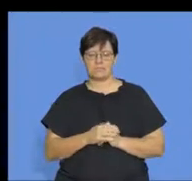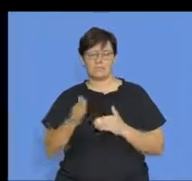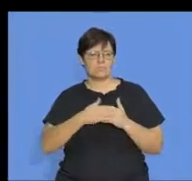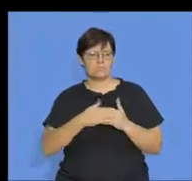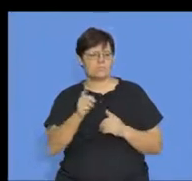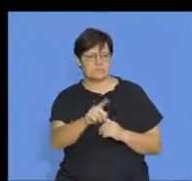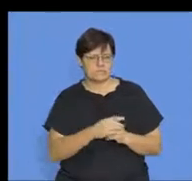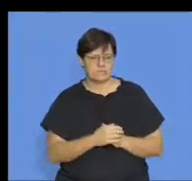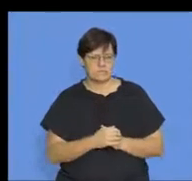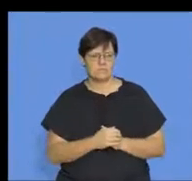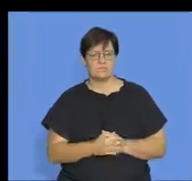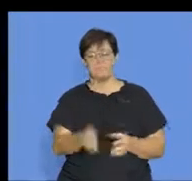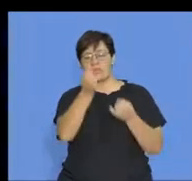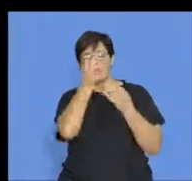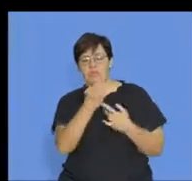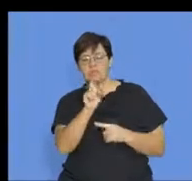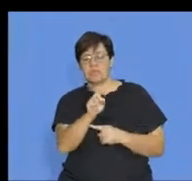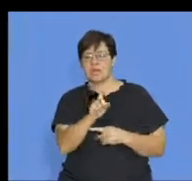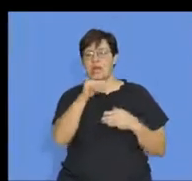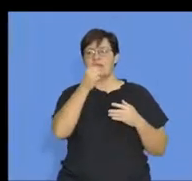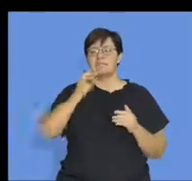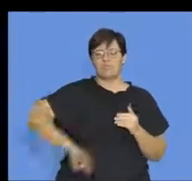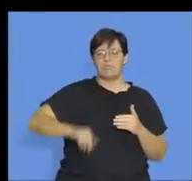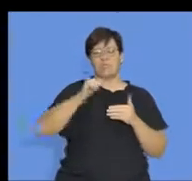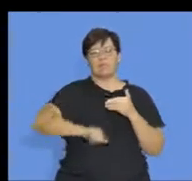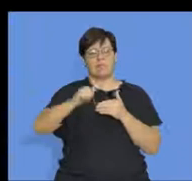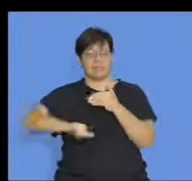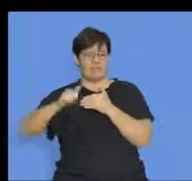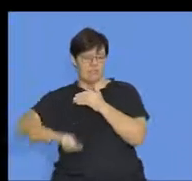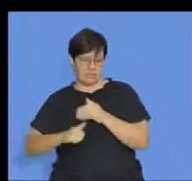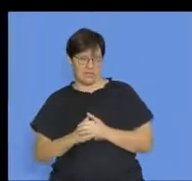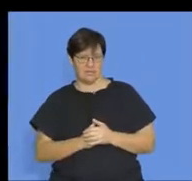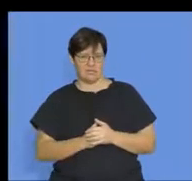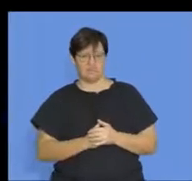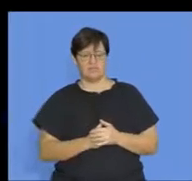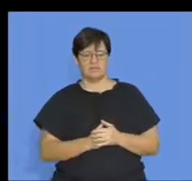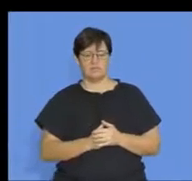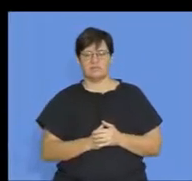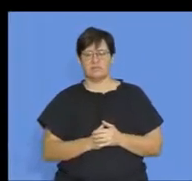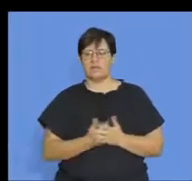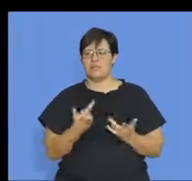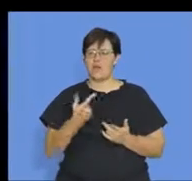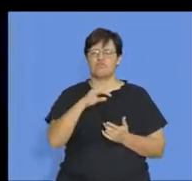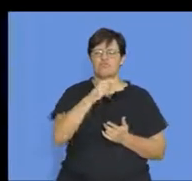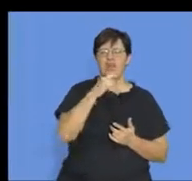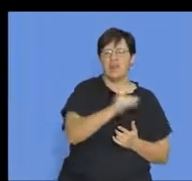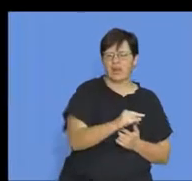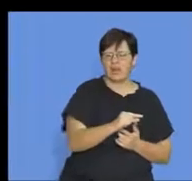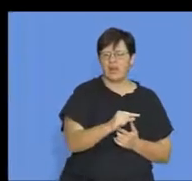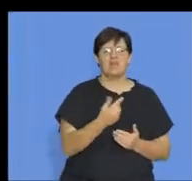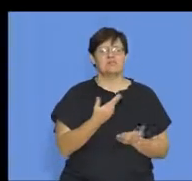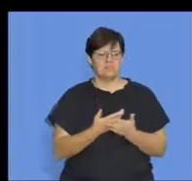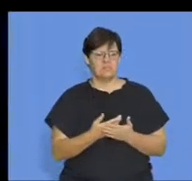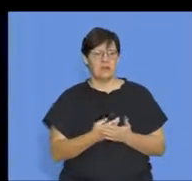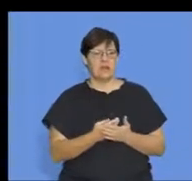to me? Information about their monthly salary, something about Craig being entitled to